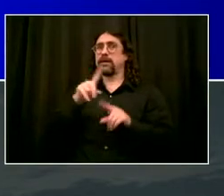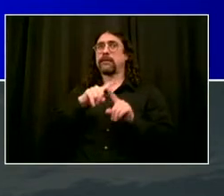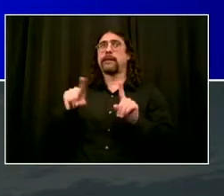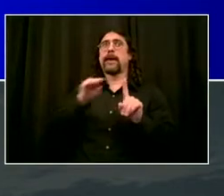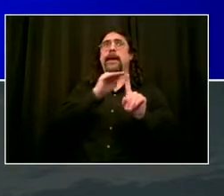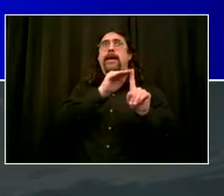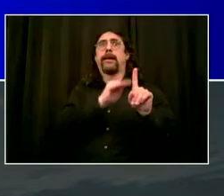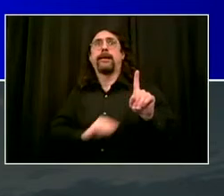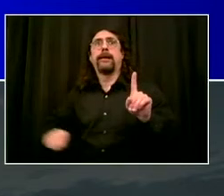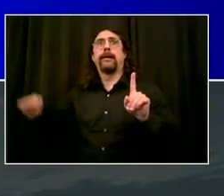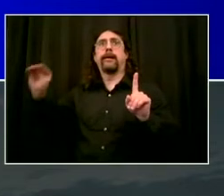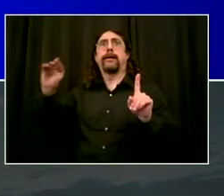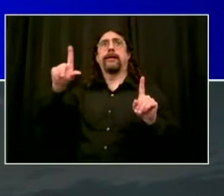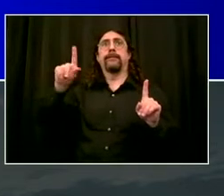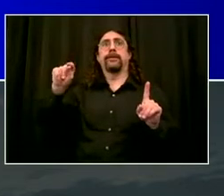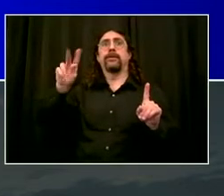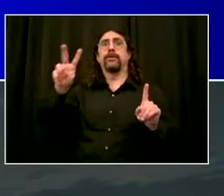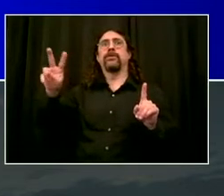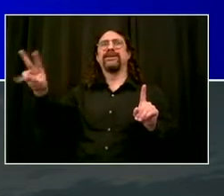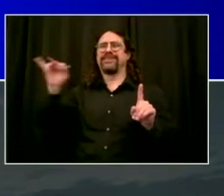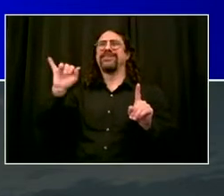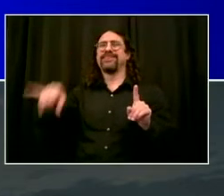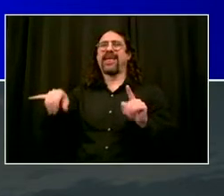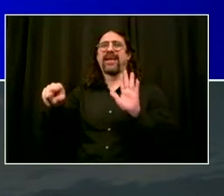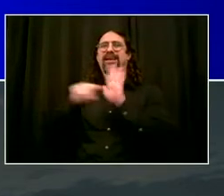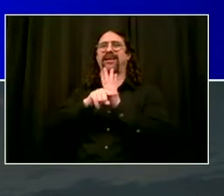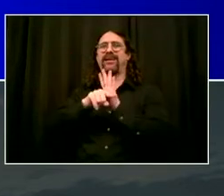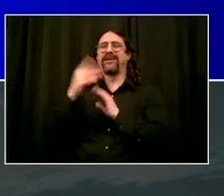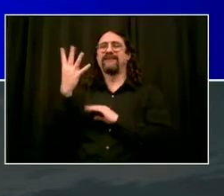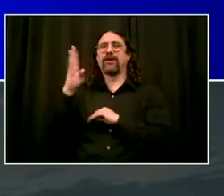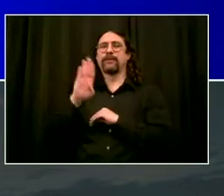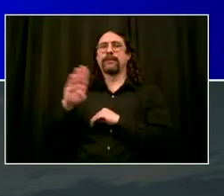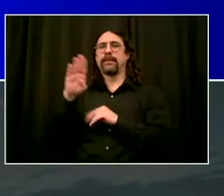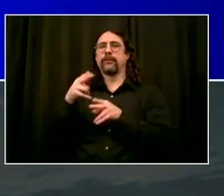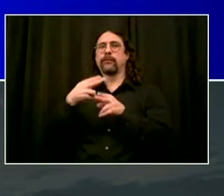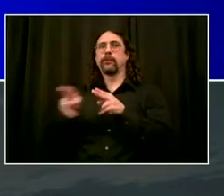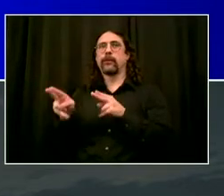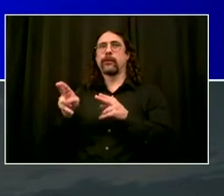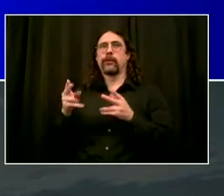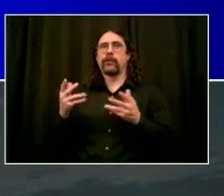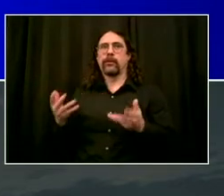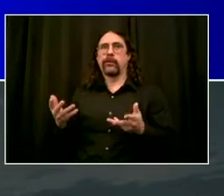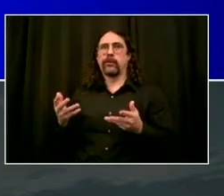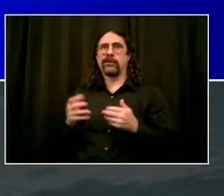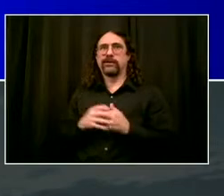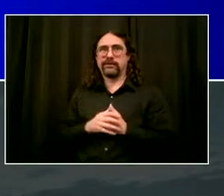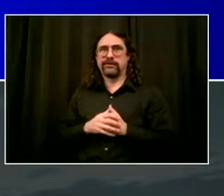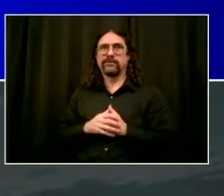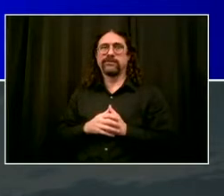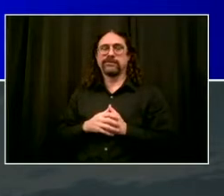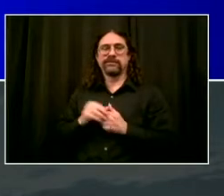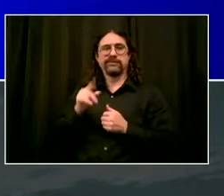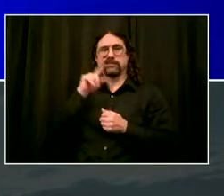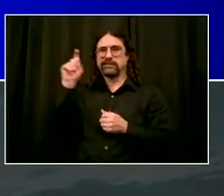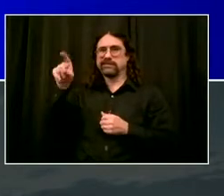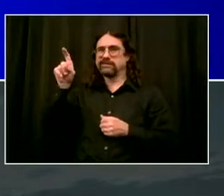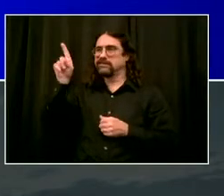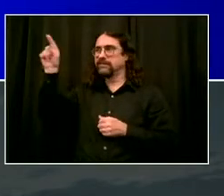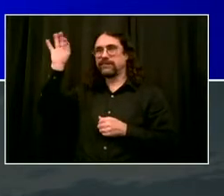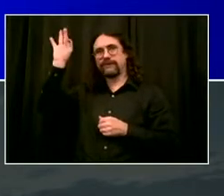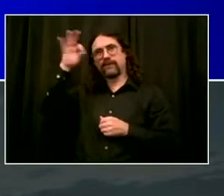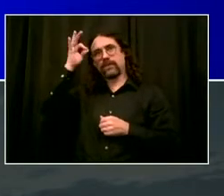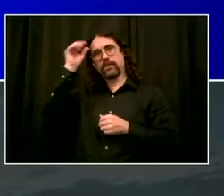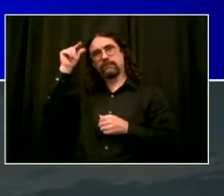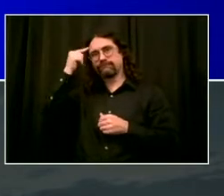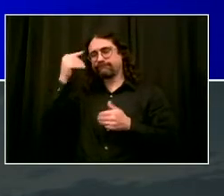frame the reality that comes into play very soon again almost 4 billion that we don't have to keep